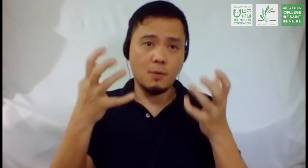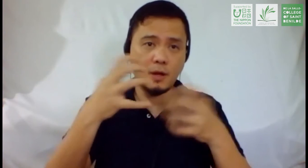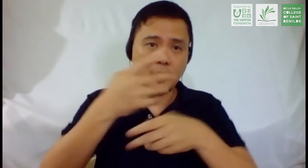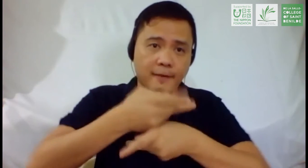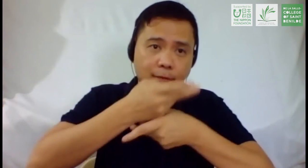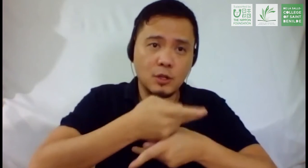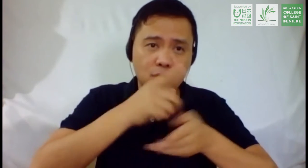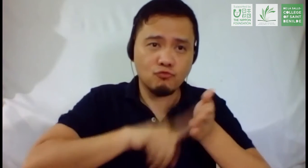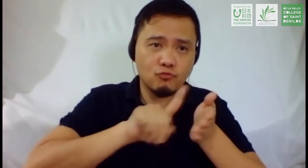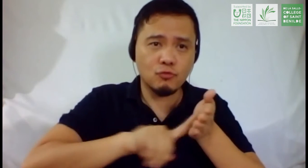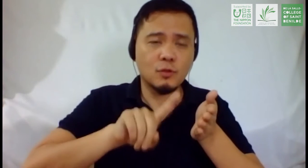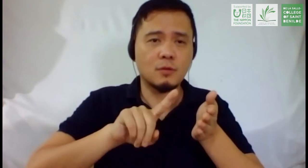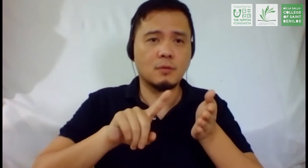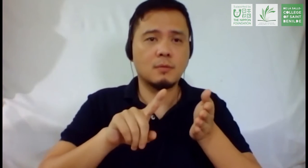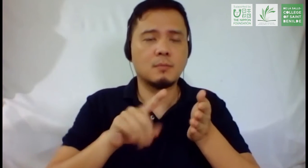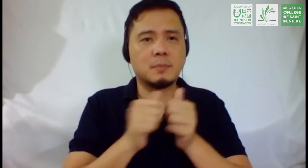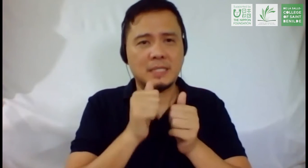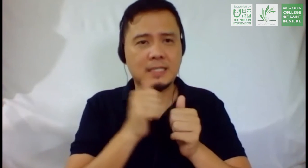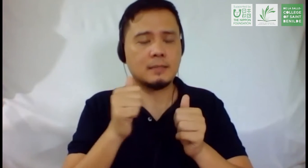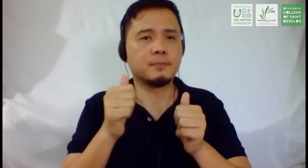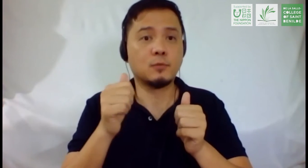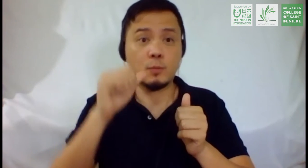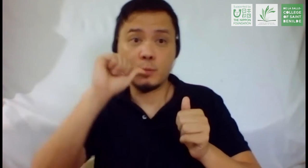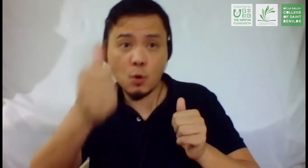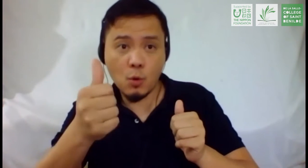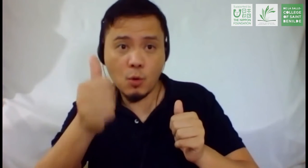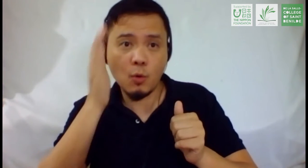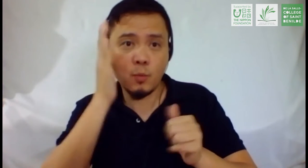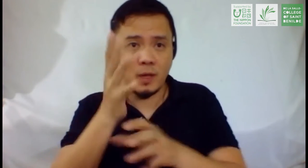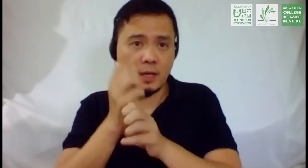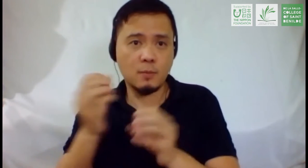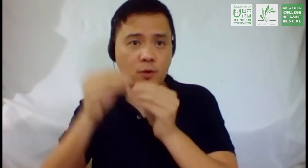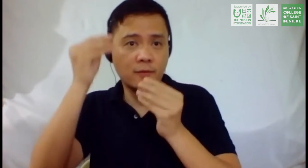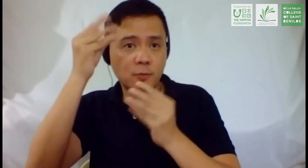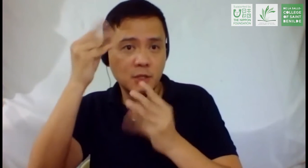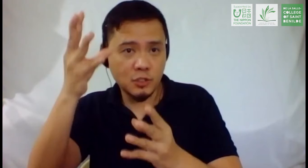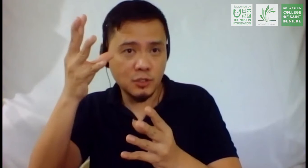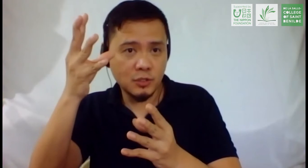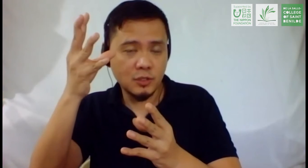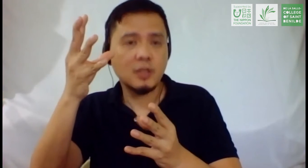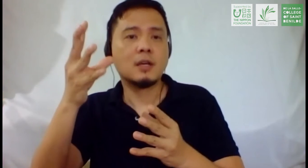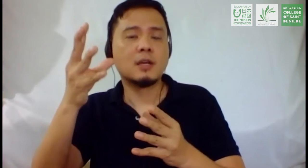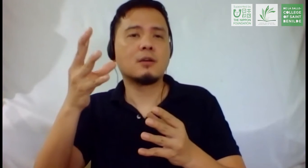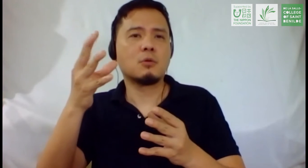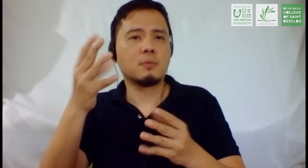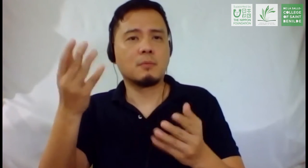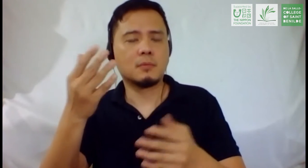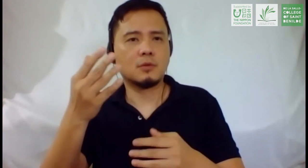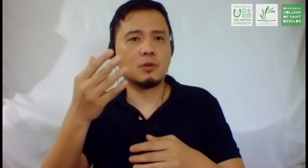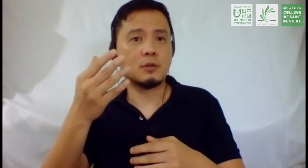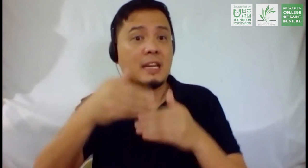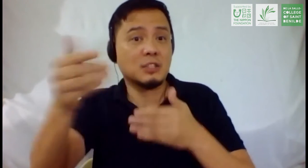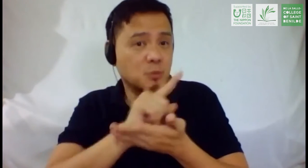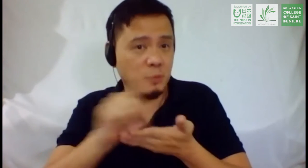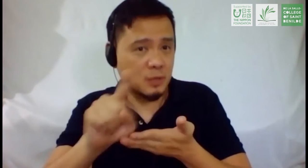maybe I'll have more information tomorrow, or certainly by next week, we can clarify if there's